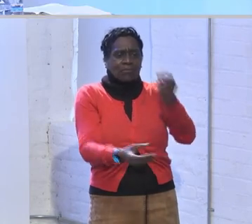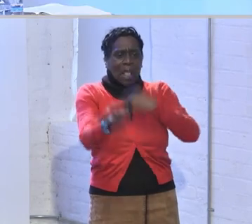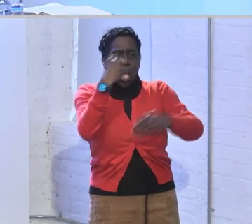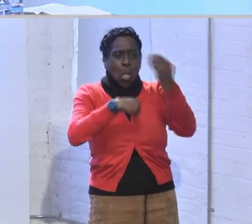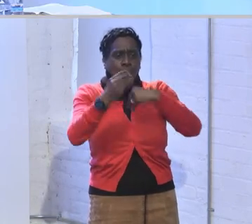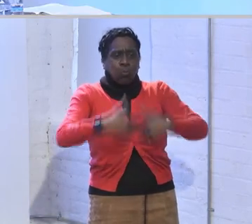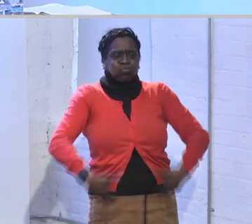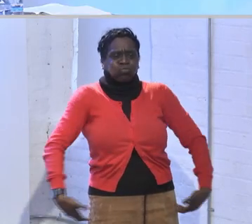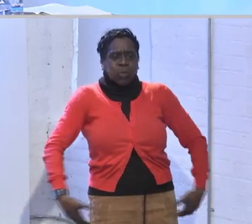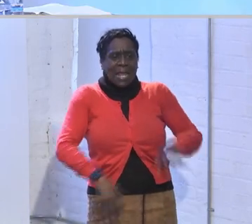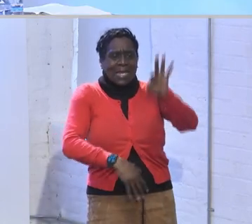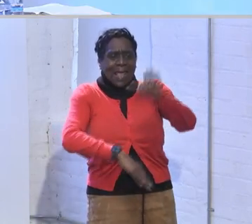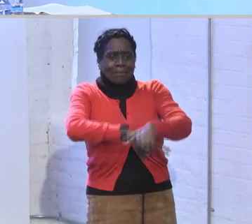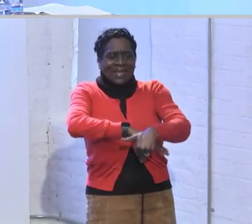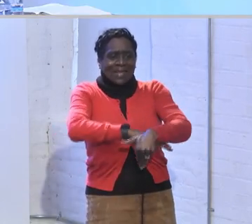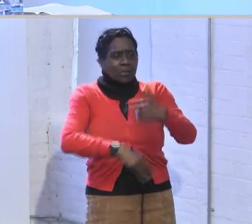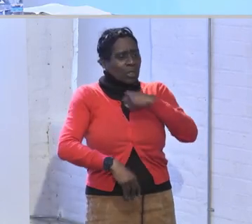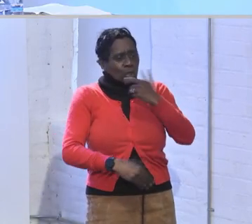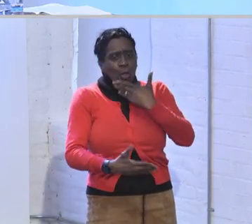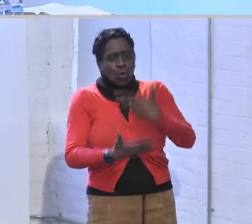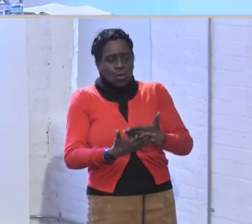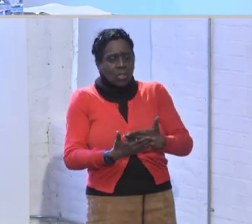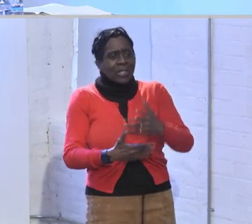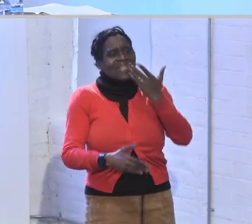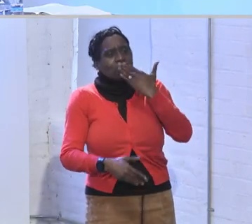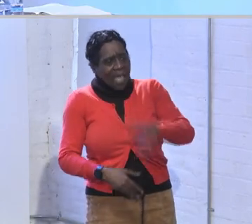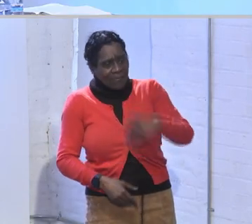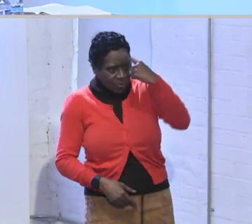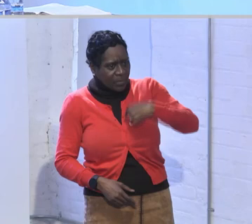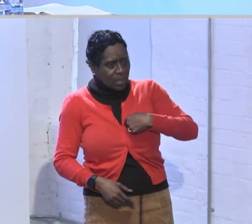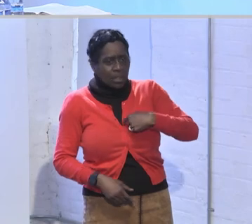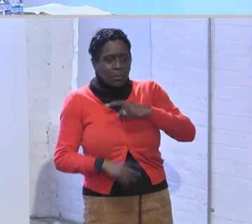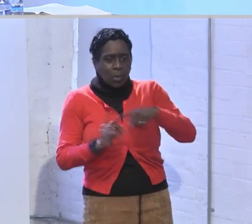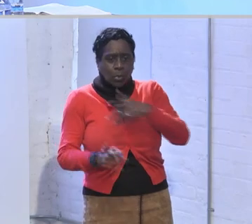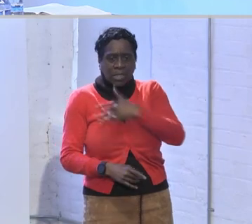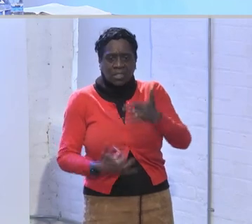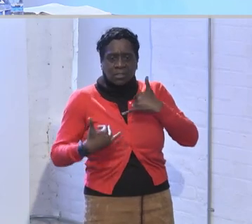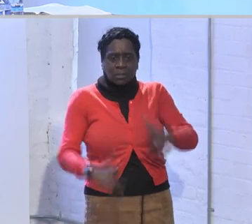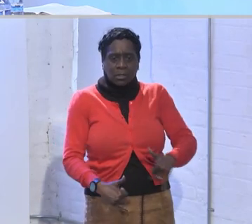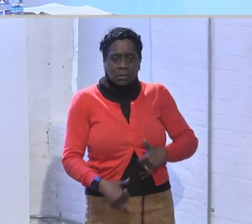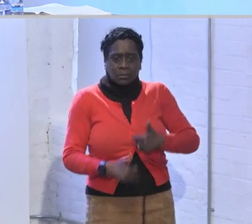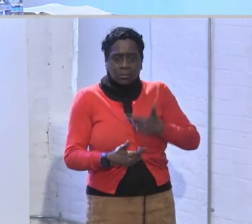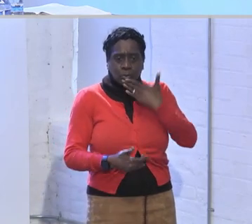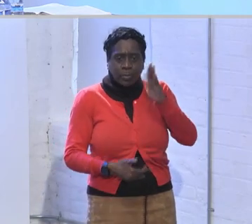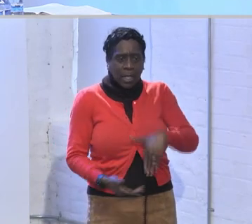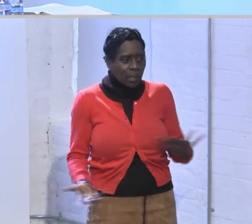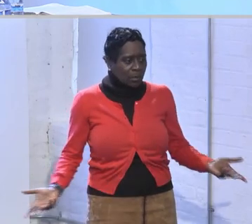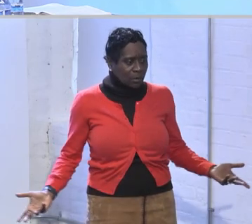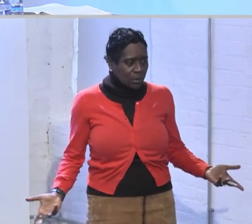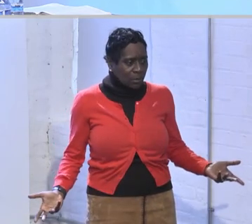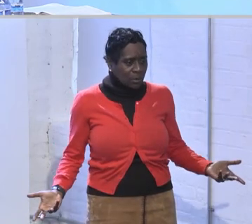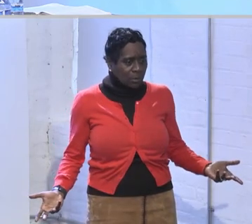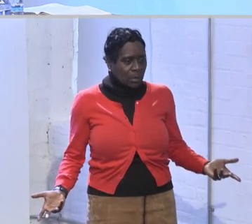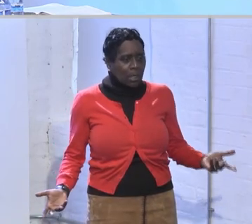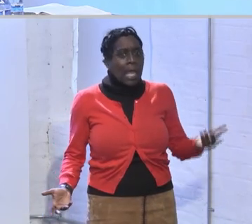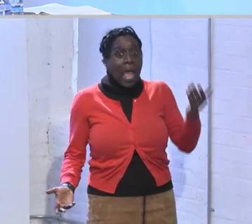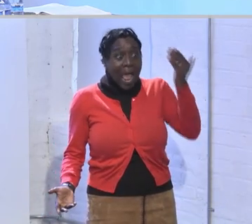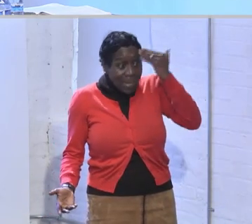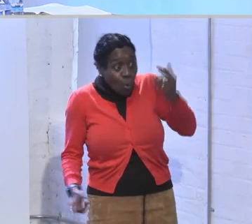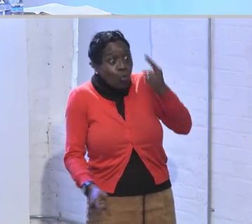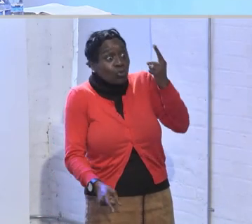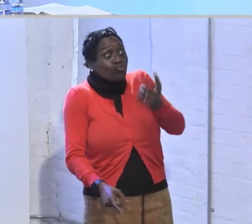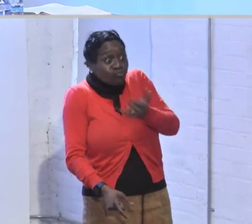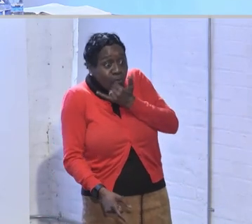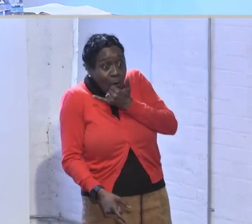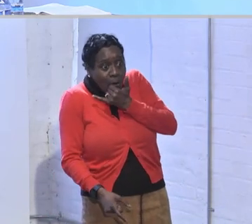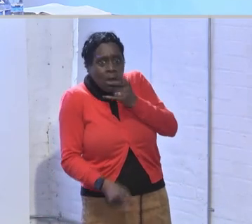between 9 p.m. and midnight, just don't do that. You know it's bad for you. No, I don't do what I understand to be right. I do